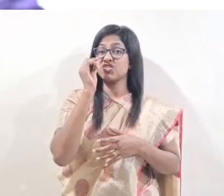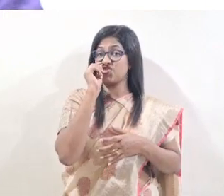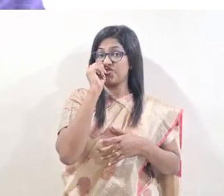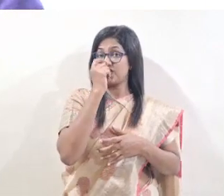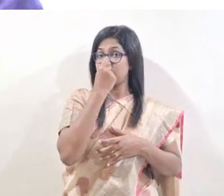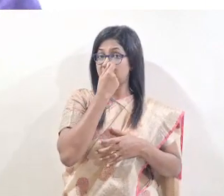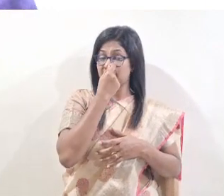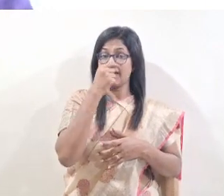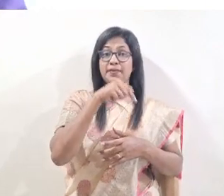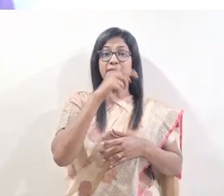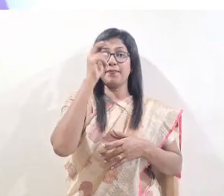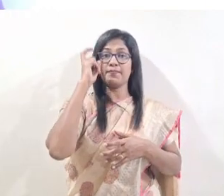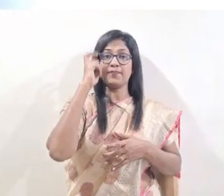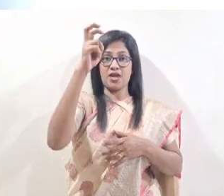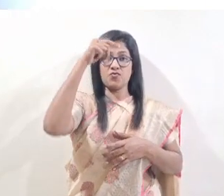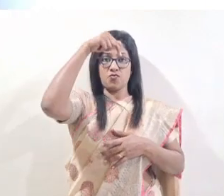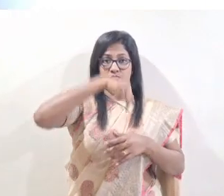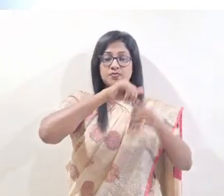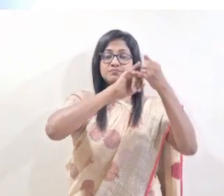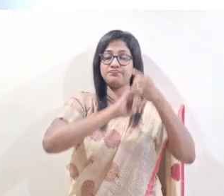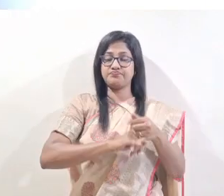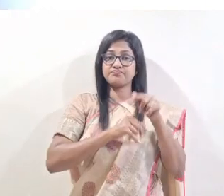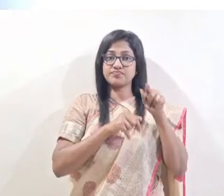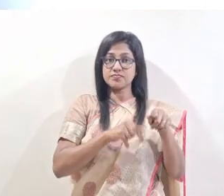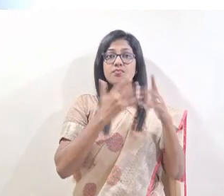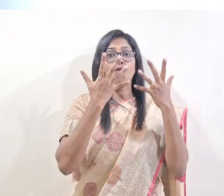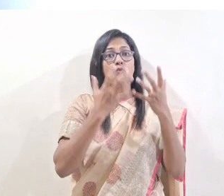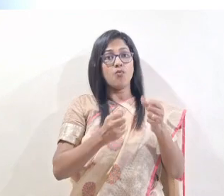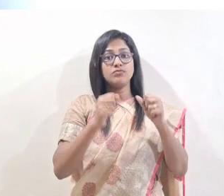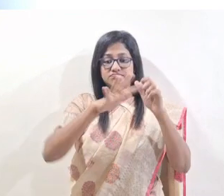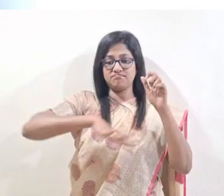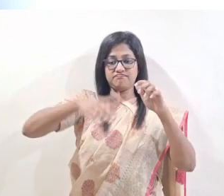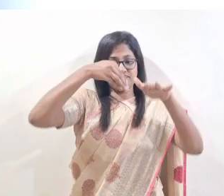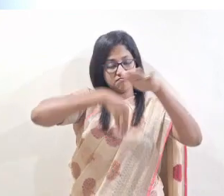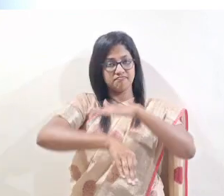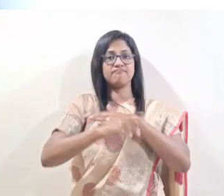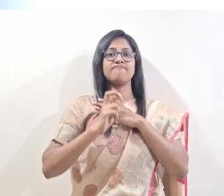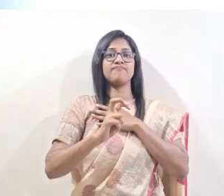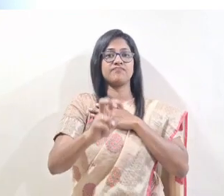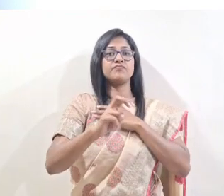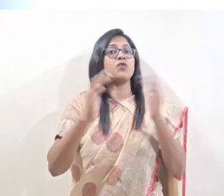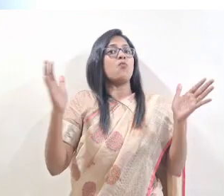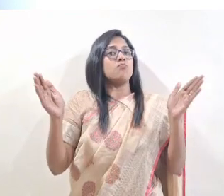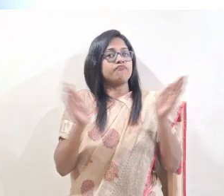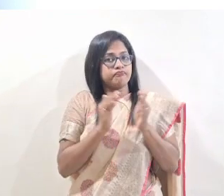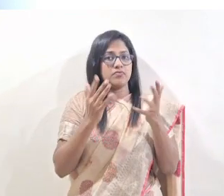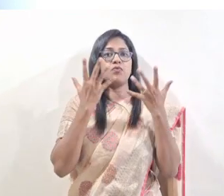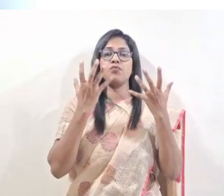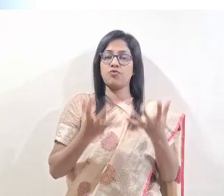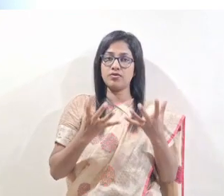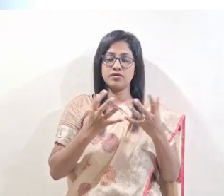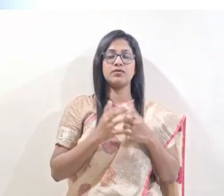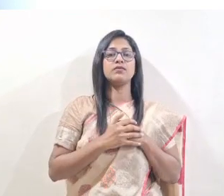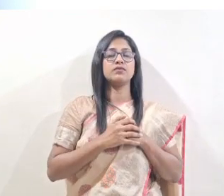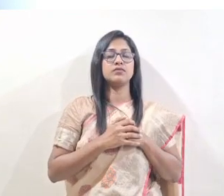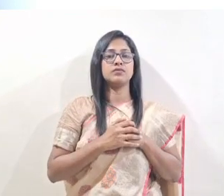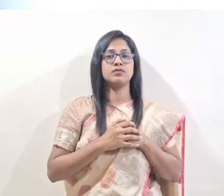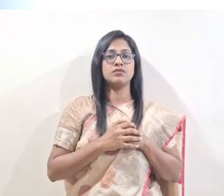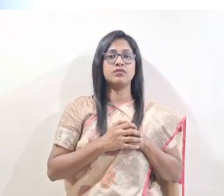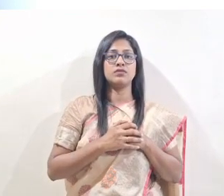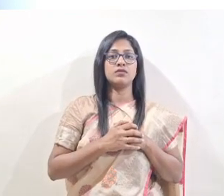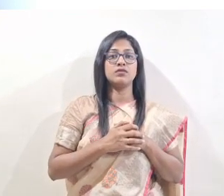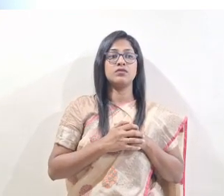on Chennai Metro, Chennai Metro wanted to make the underground stations smaller,